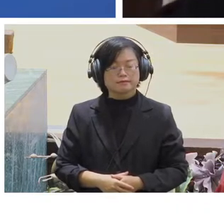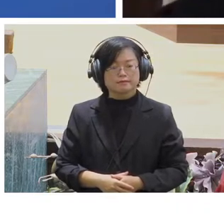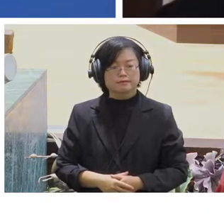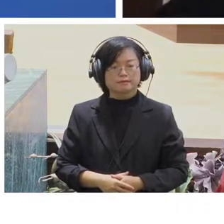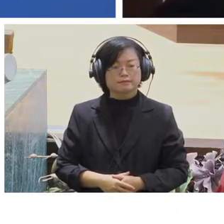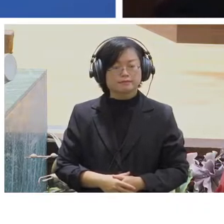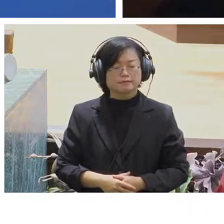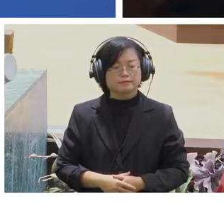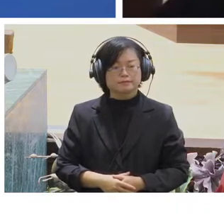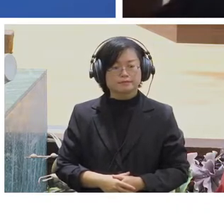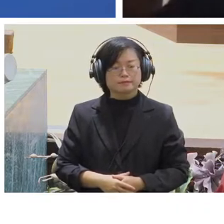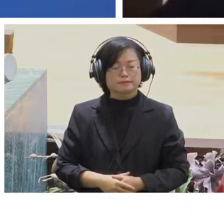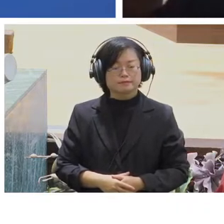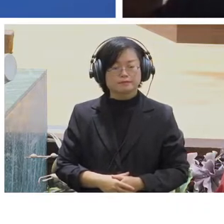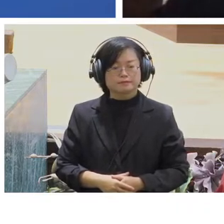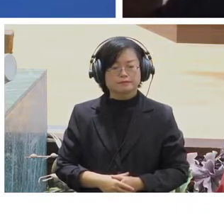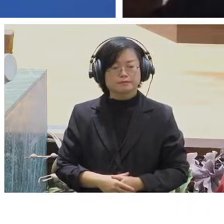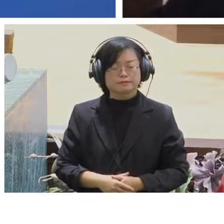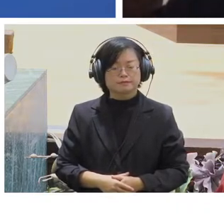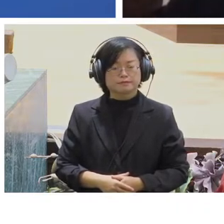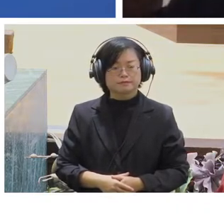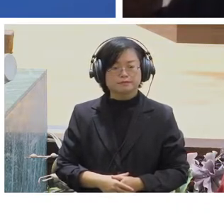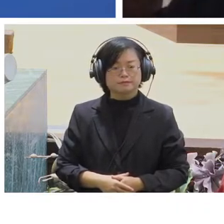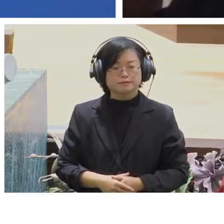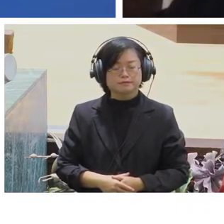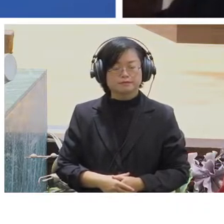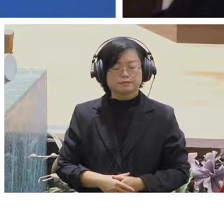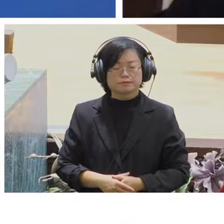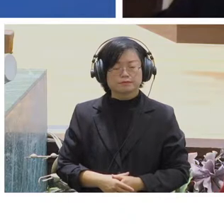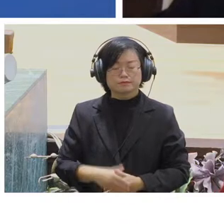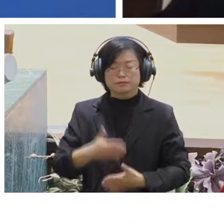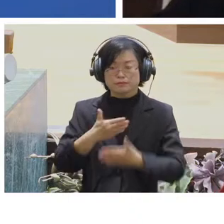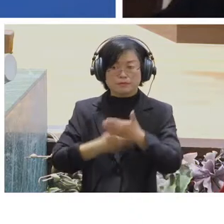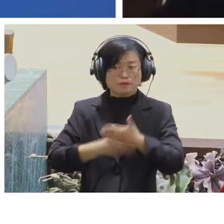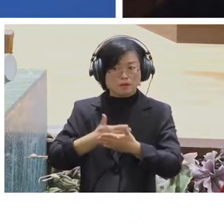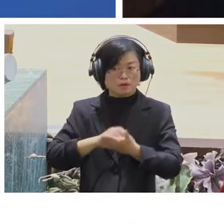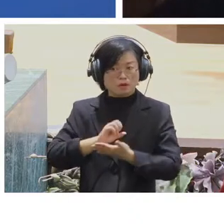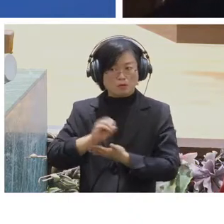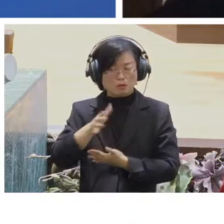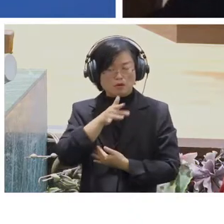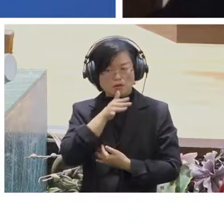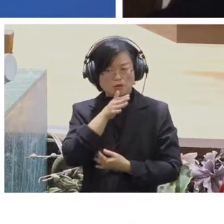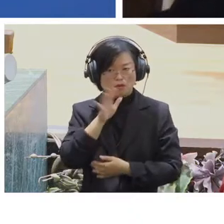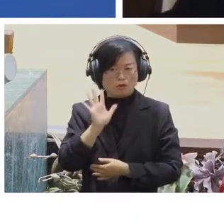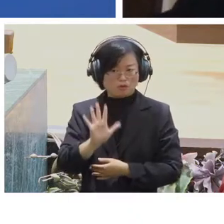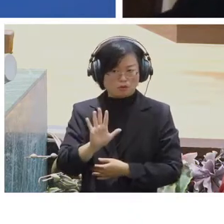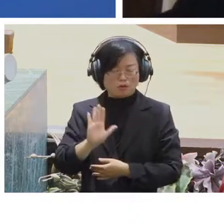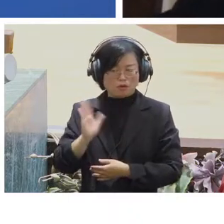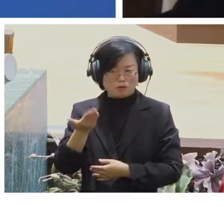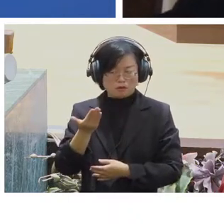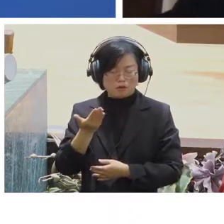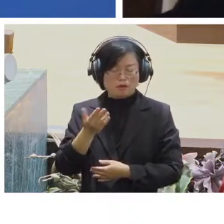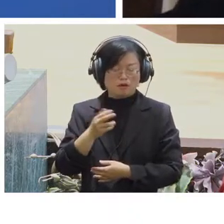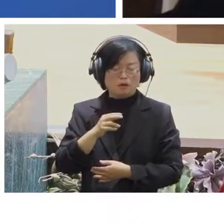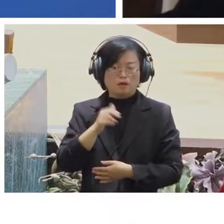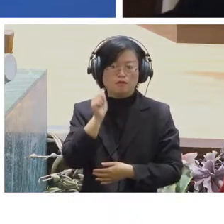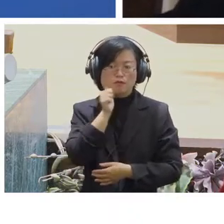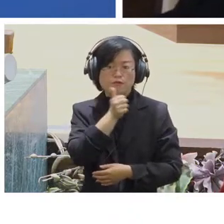fields in which the data is available, but at the same time,